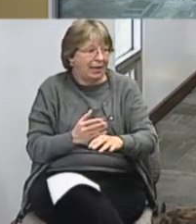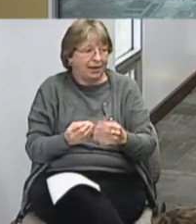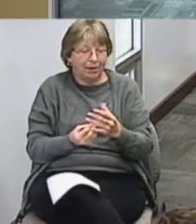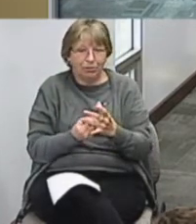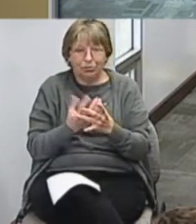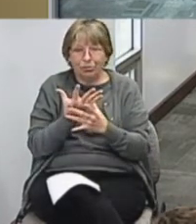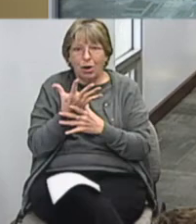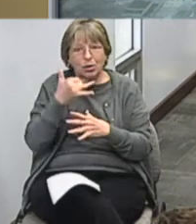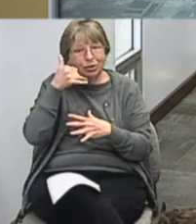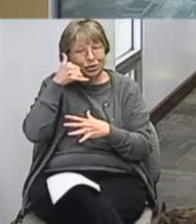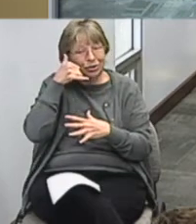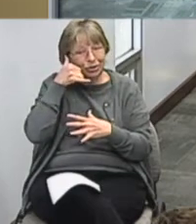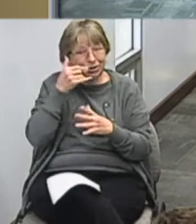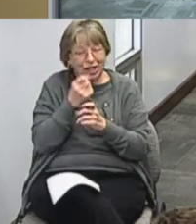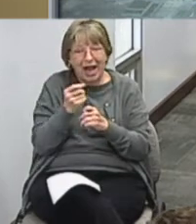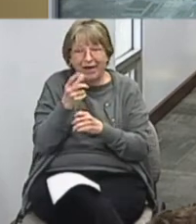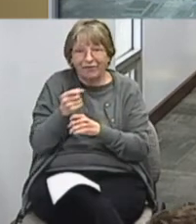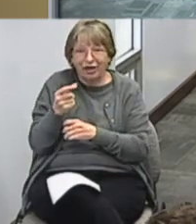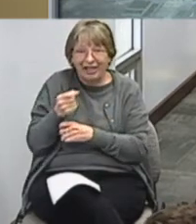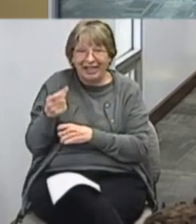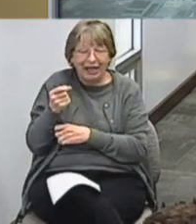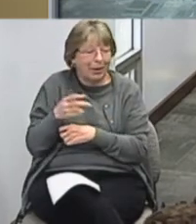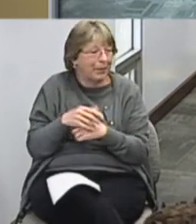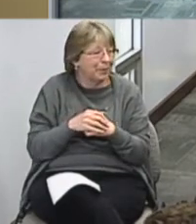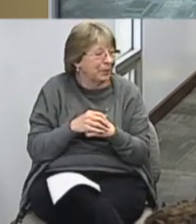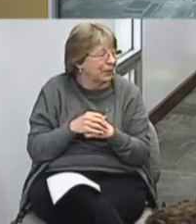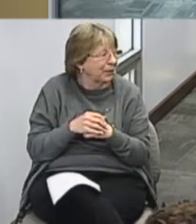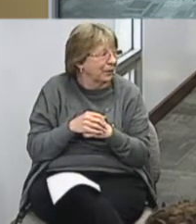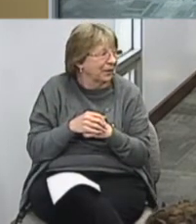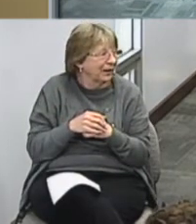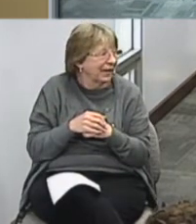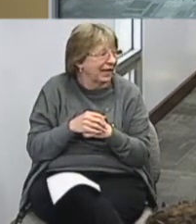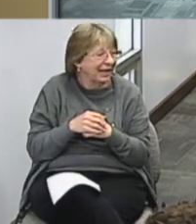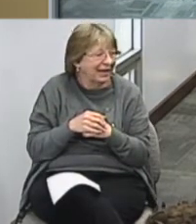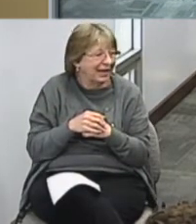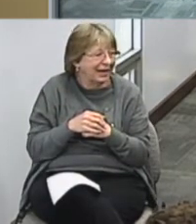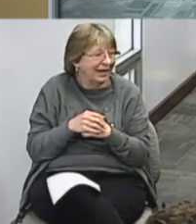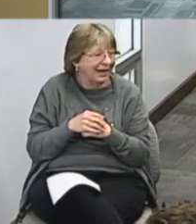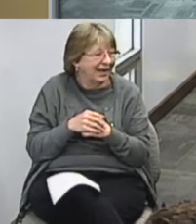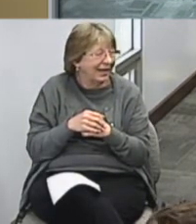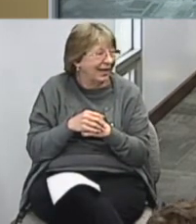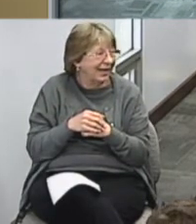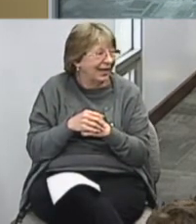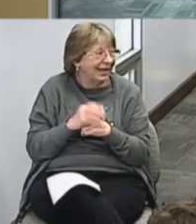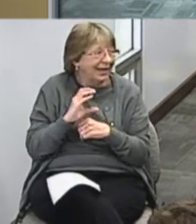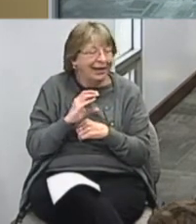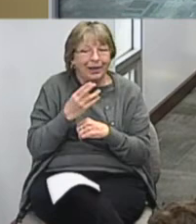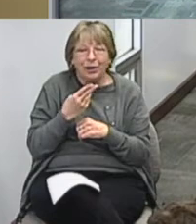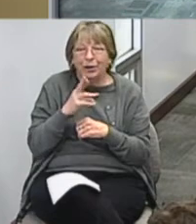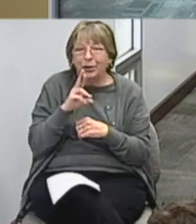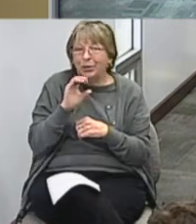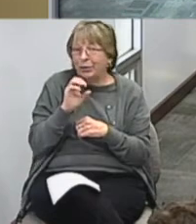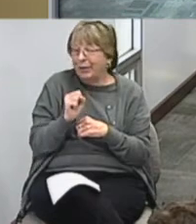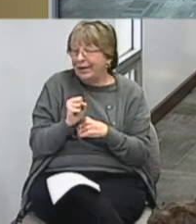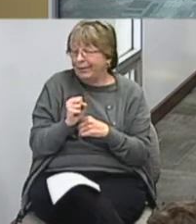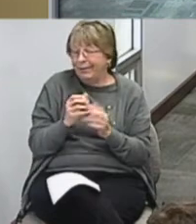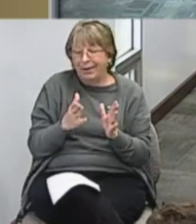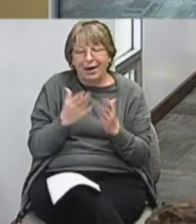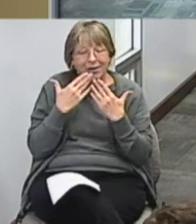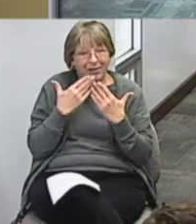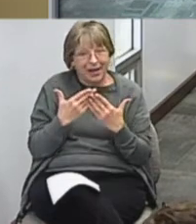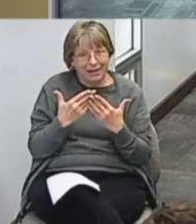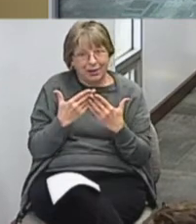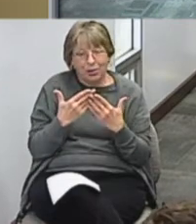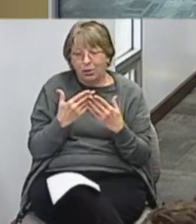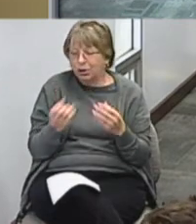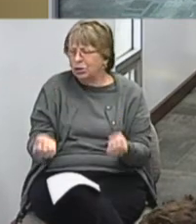their tiny, tiny community. Yeah. Yeah, there it is. Well, Chris, again, you've done so much work toward this and other endeavors